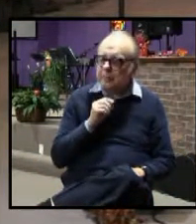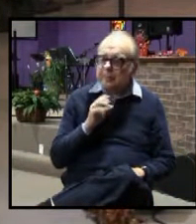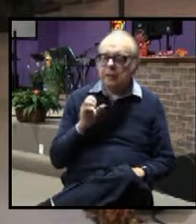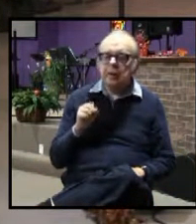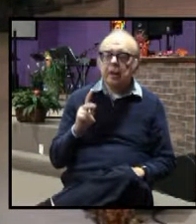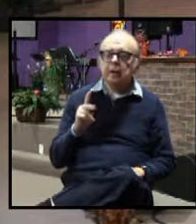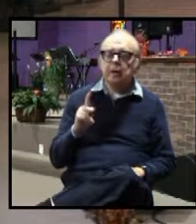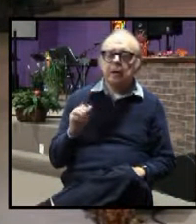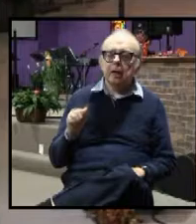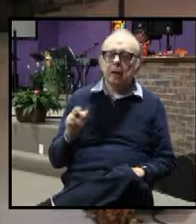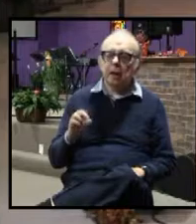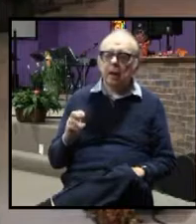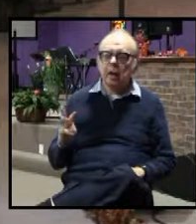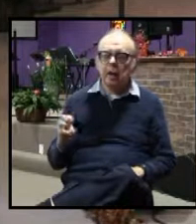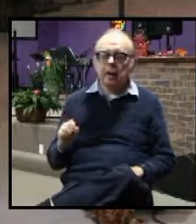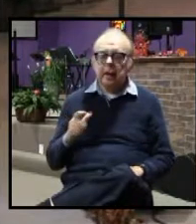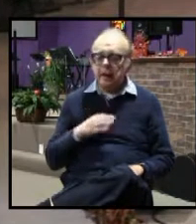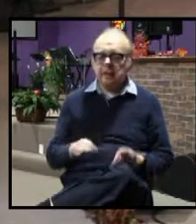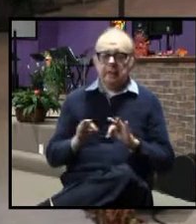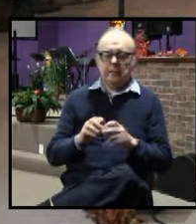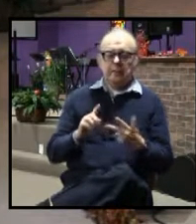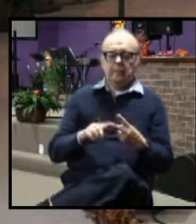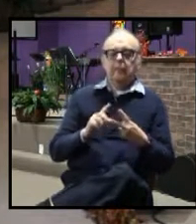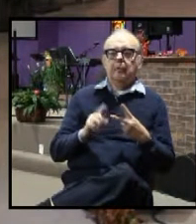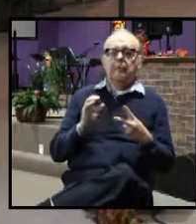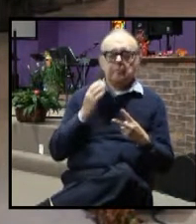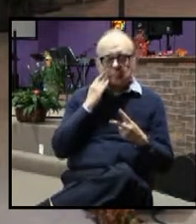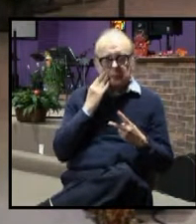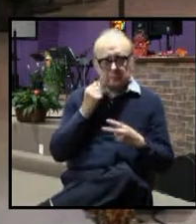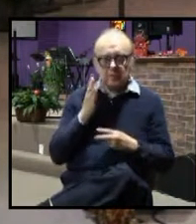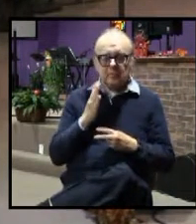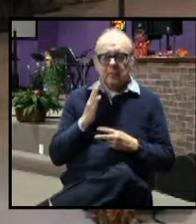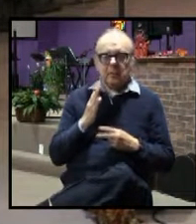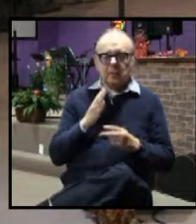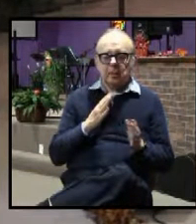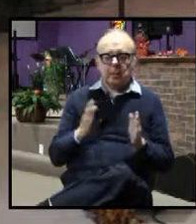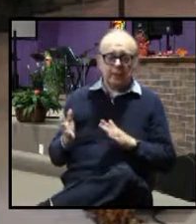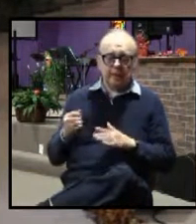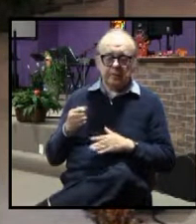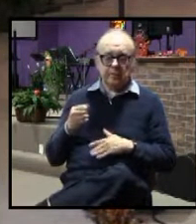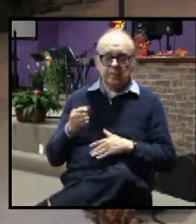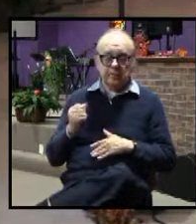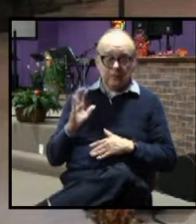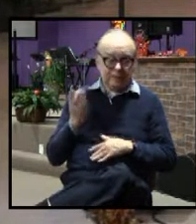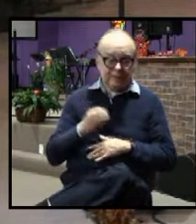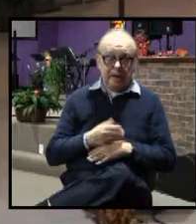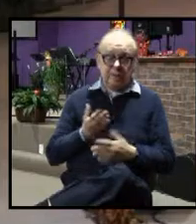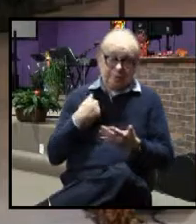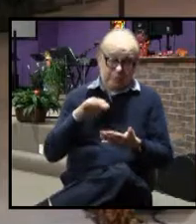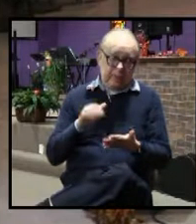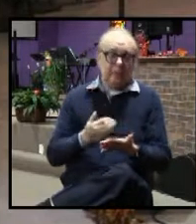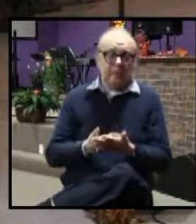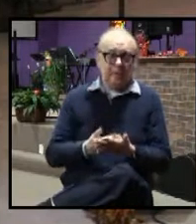A whole flock of them. And that's how significant. The second thing, do you know that God planned your days before you were even